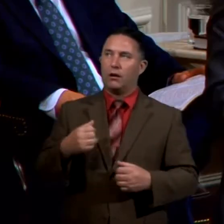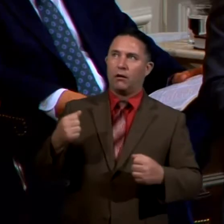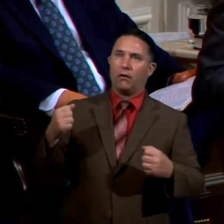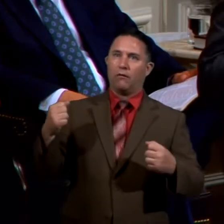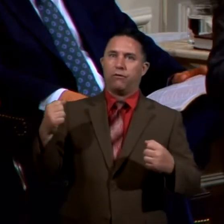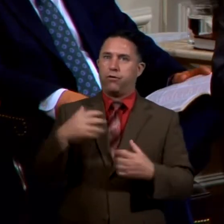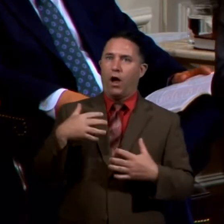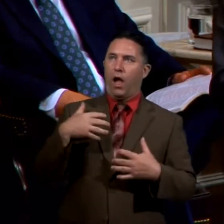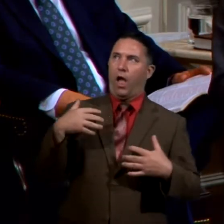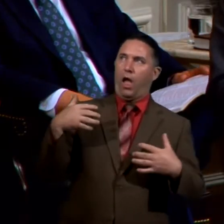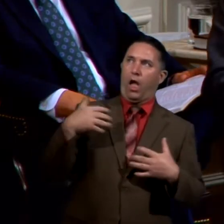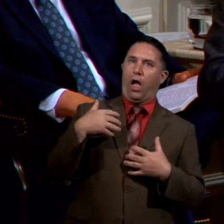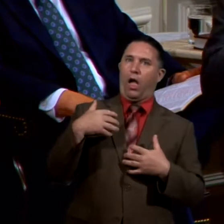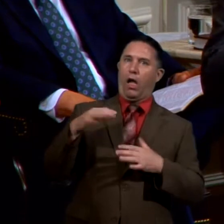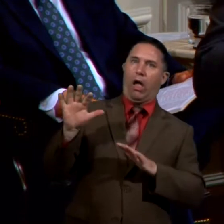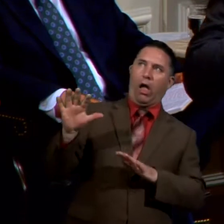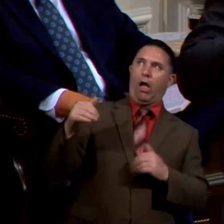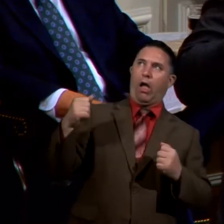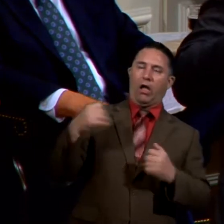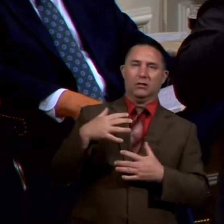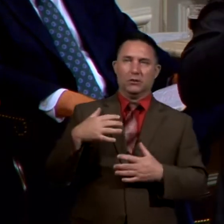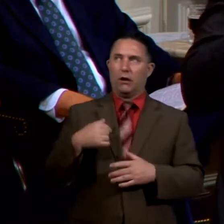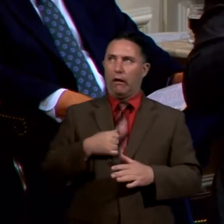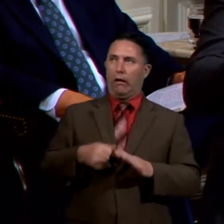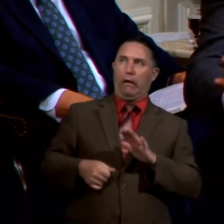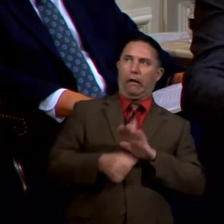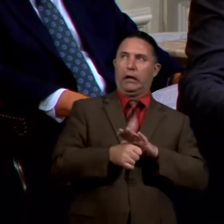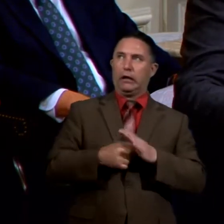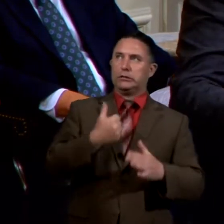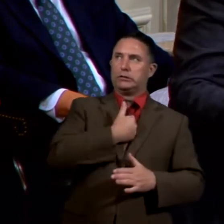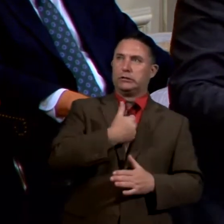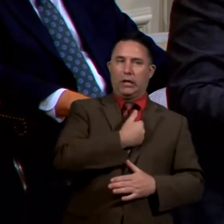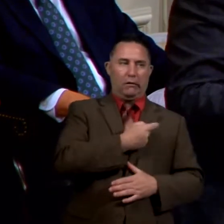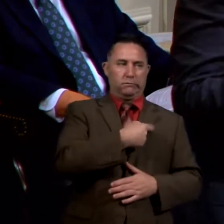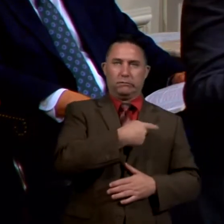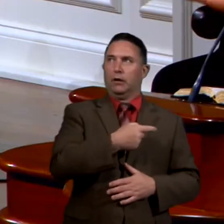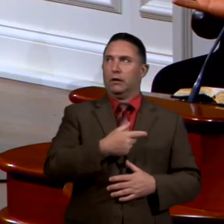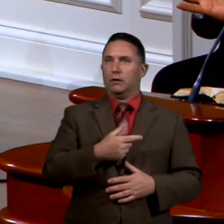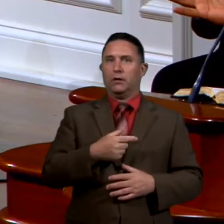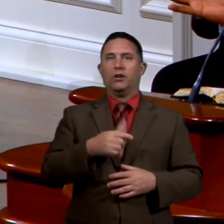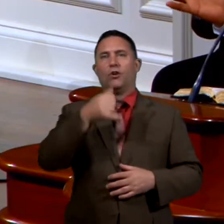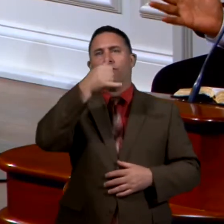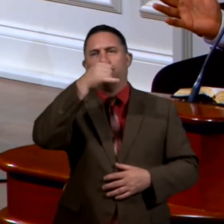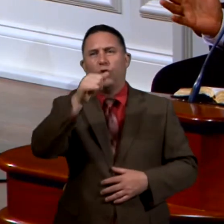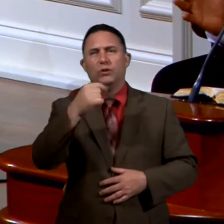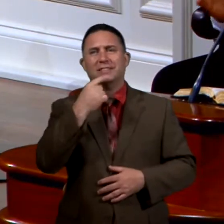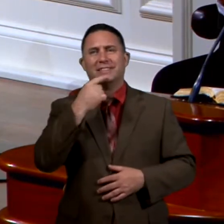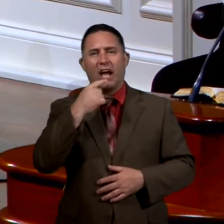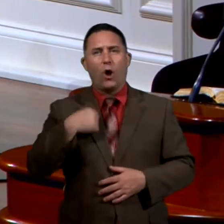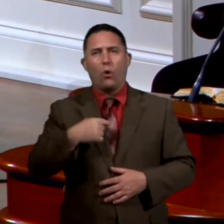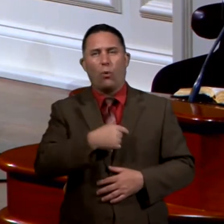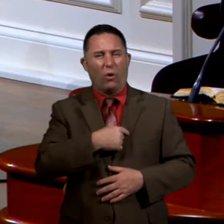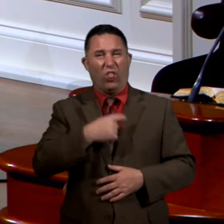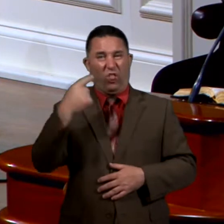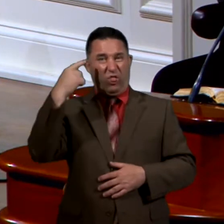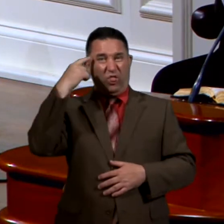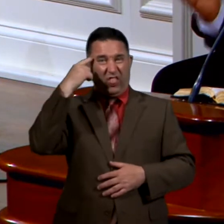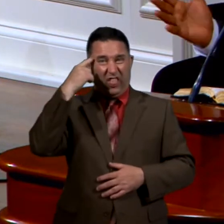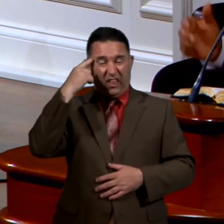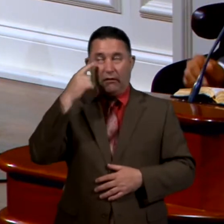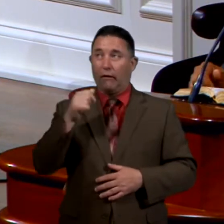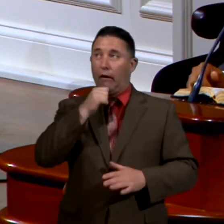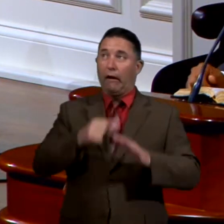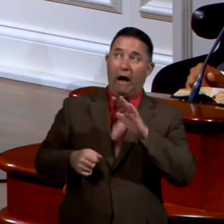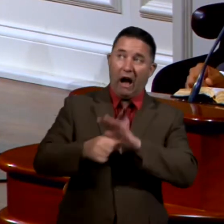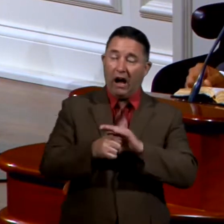feared, we were scared, and which is why we went and hid ourselves. And really, it's a foolish thing to say that we would try to pretend to